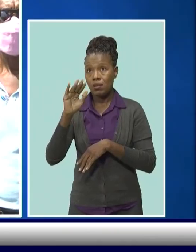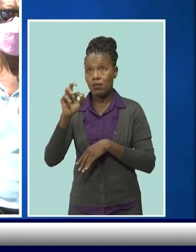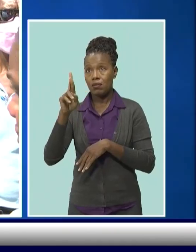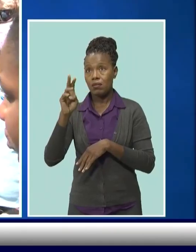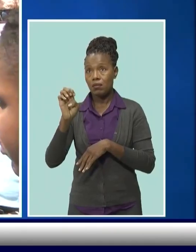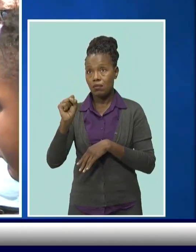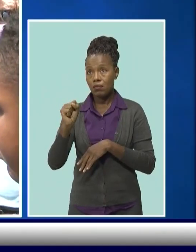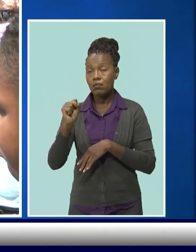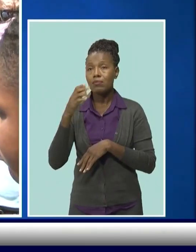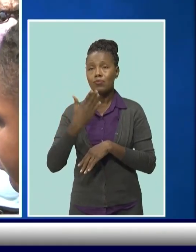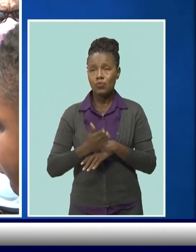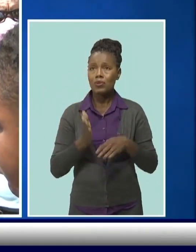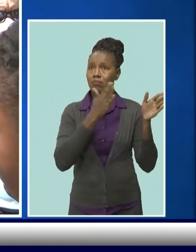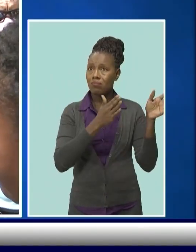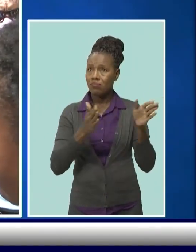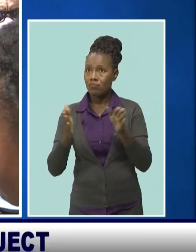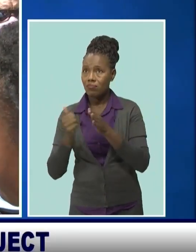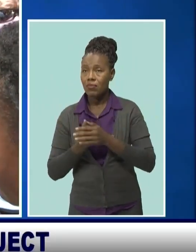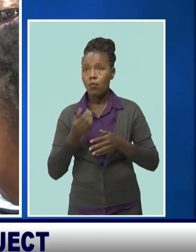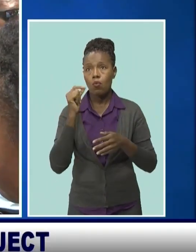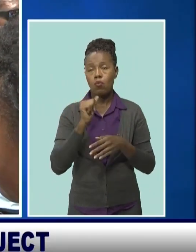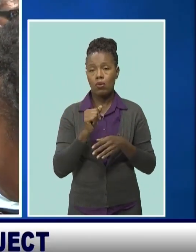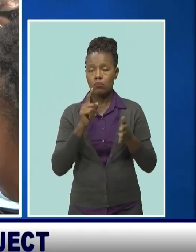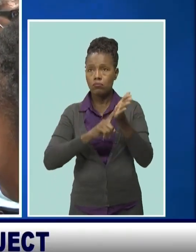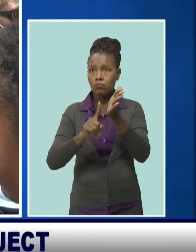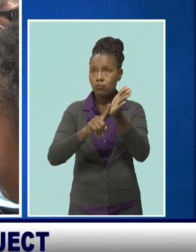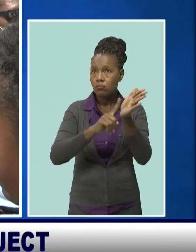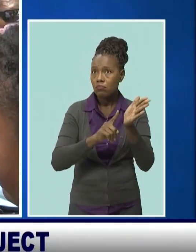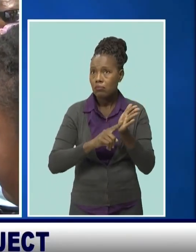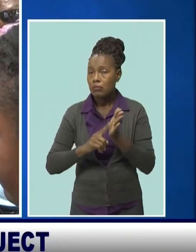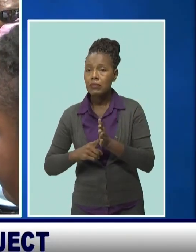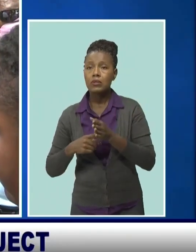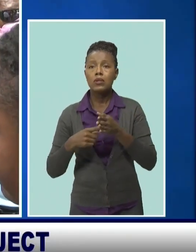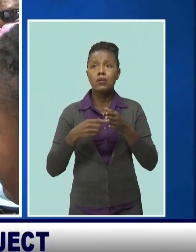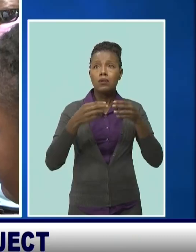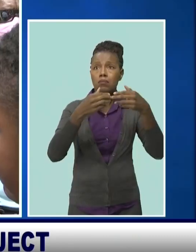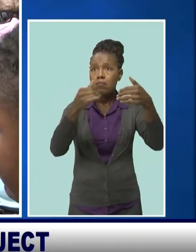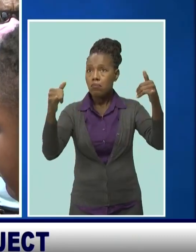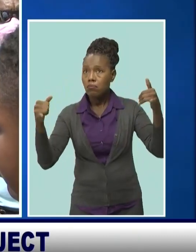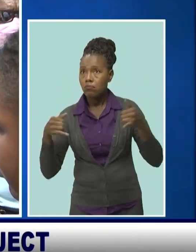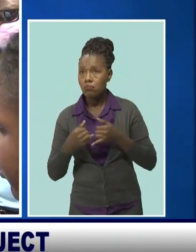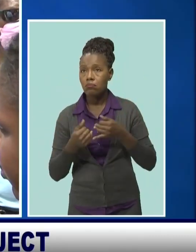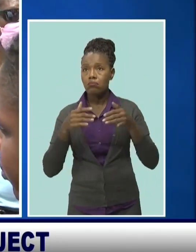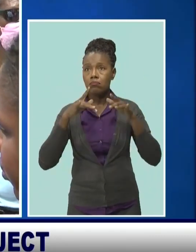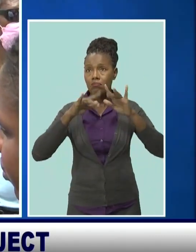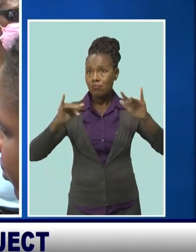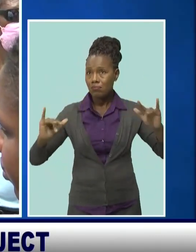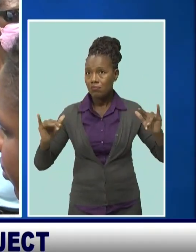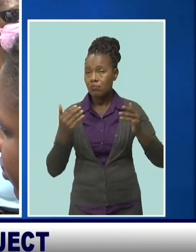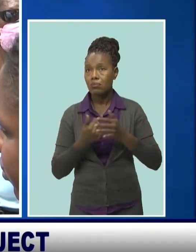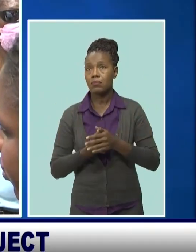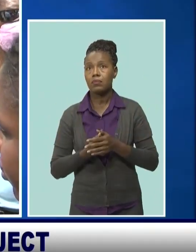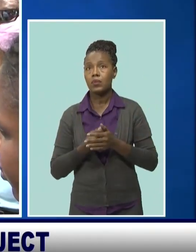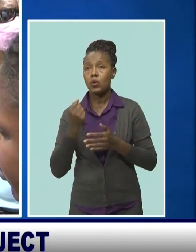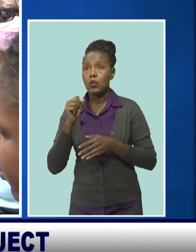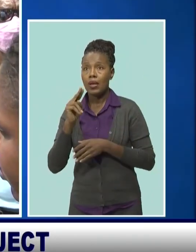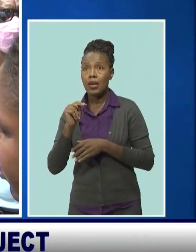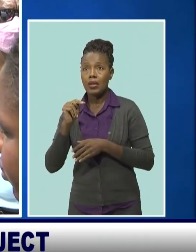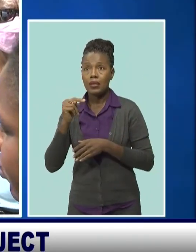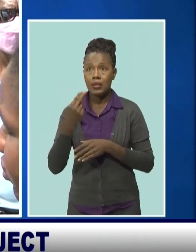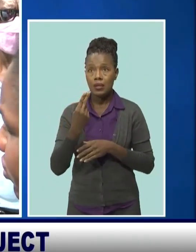The conveyance is not finished as yet. We now have to vest the land in NHC. You see, we have acquired the land through planning